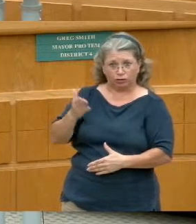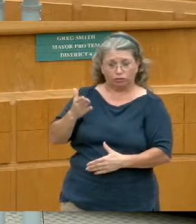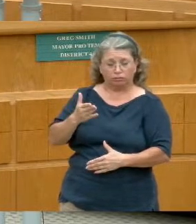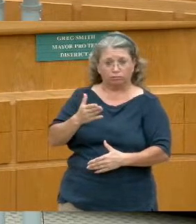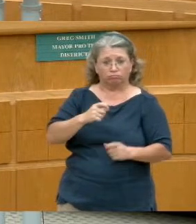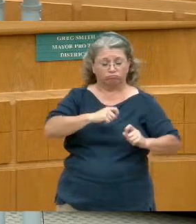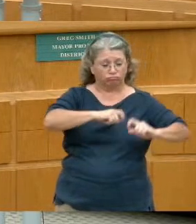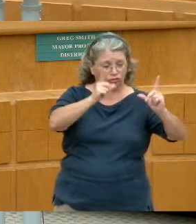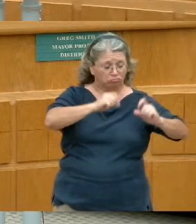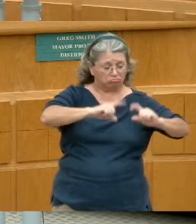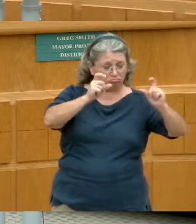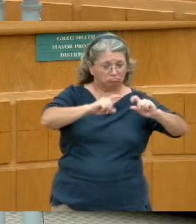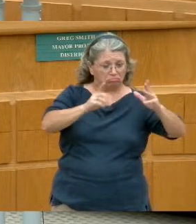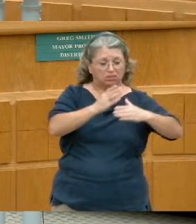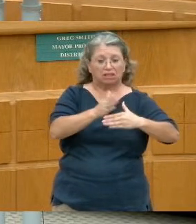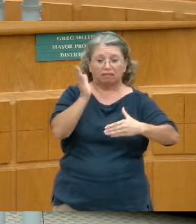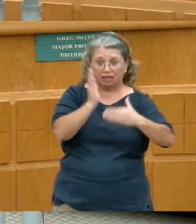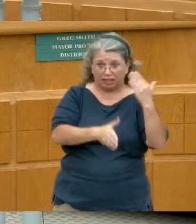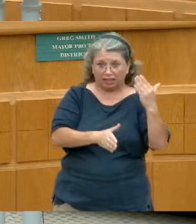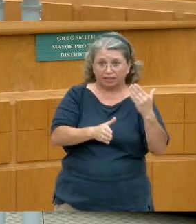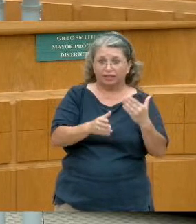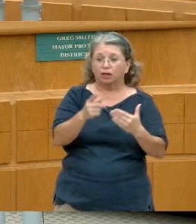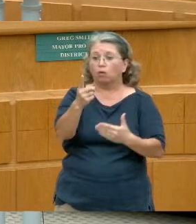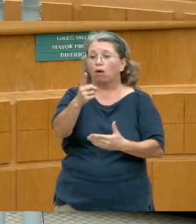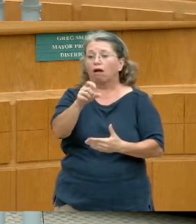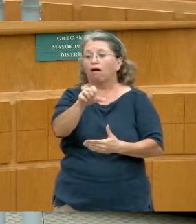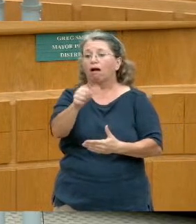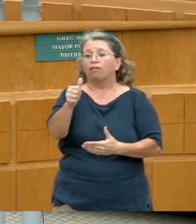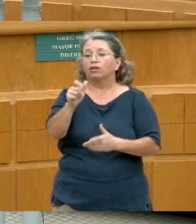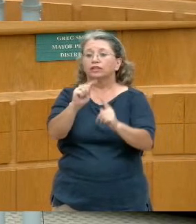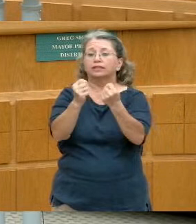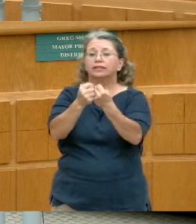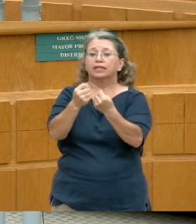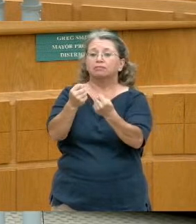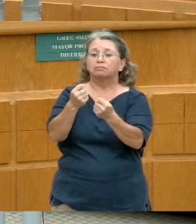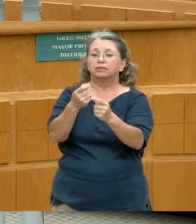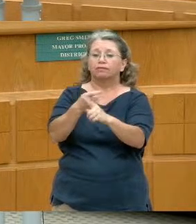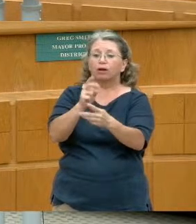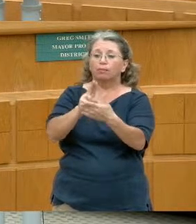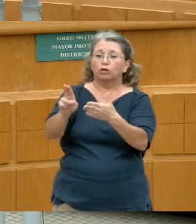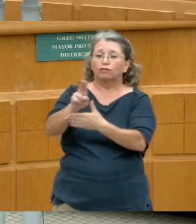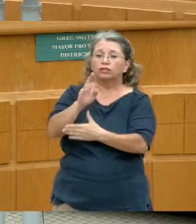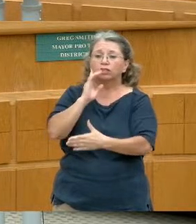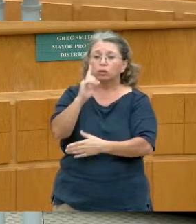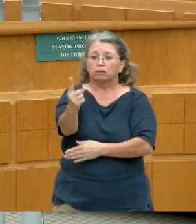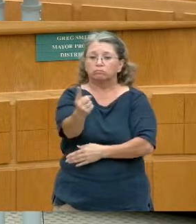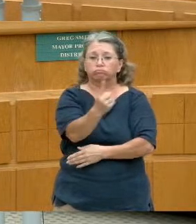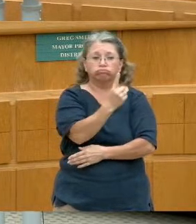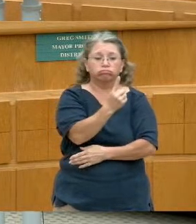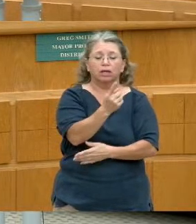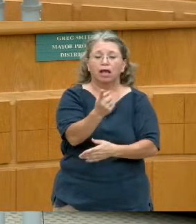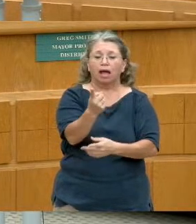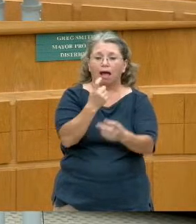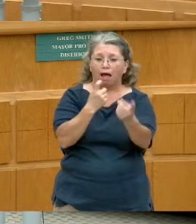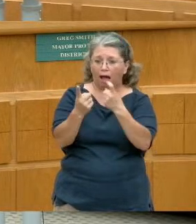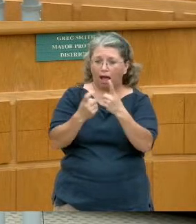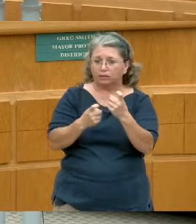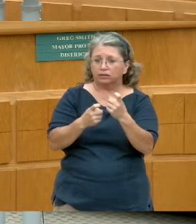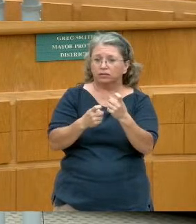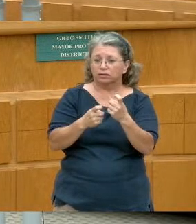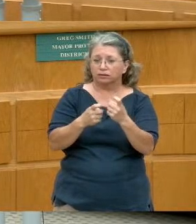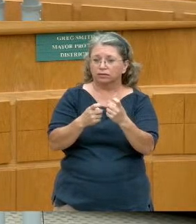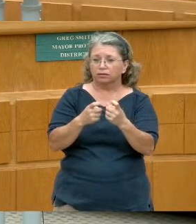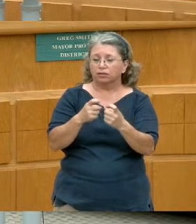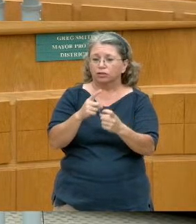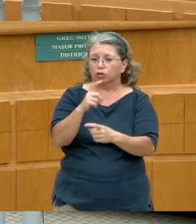have a gentleman, one of the professors from the university, will ask the questions from the microphone so everybody can hear them, and then Dr. Bird will answer